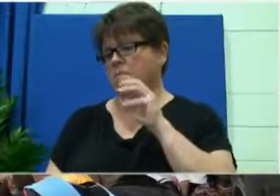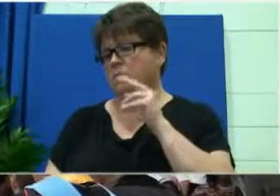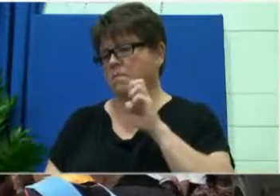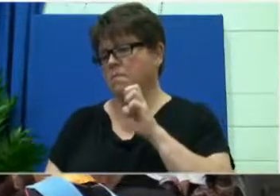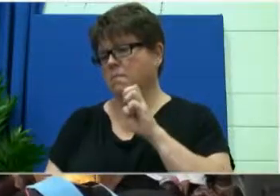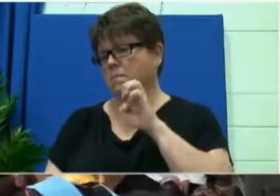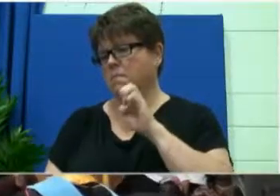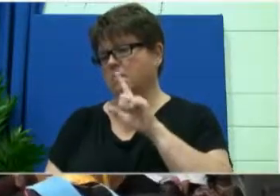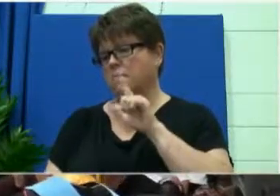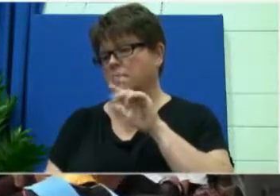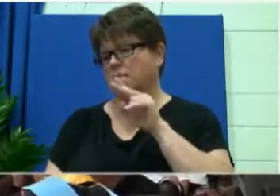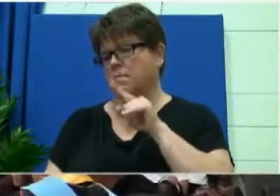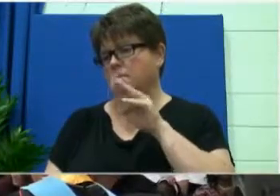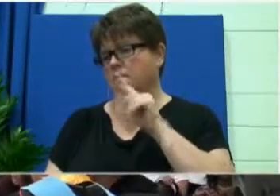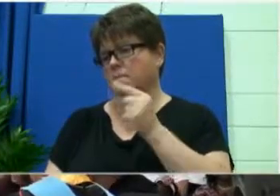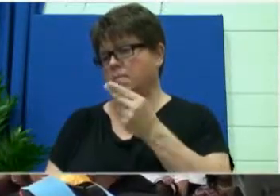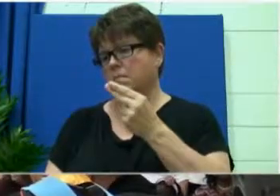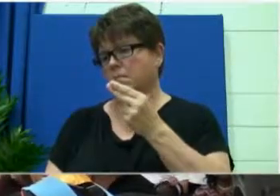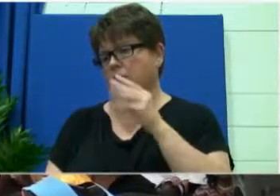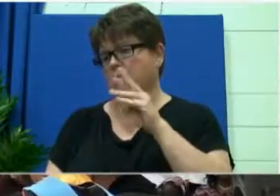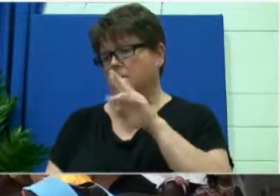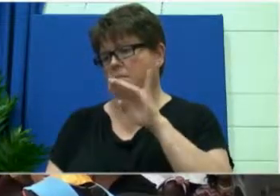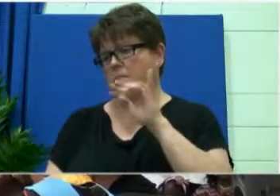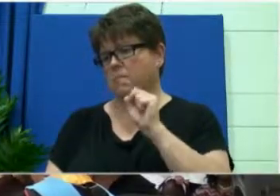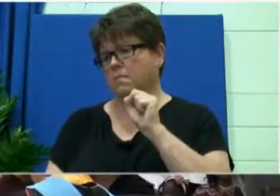Elizabeth Dawn Marcus, Associate in Arts.